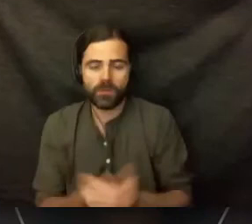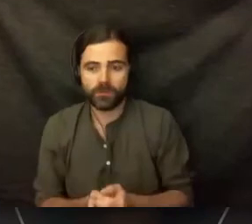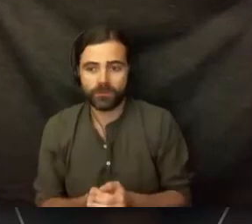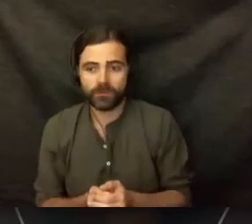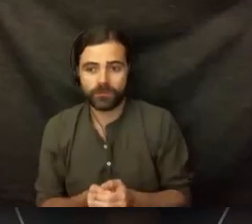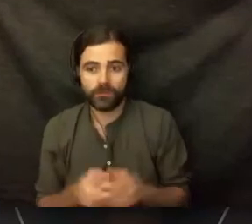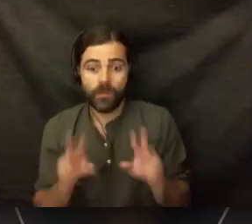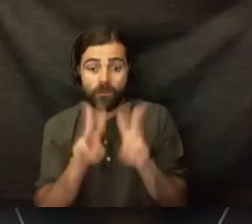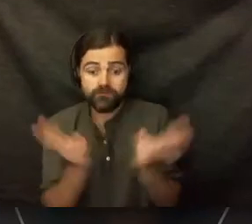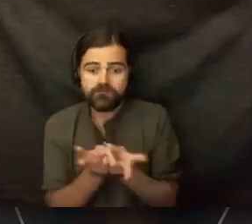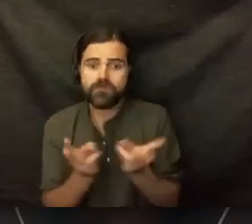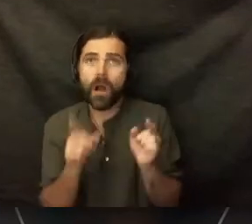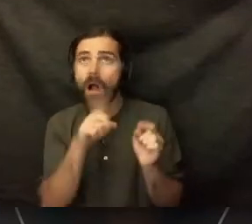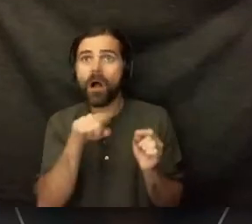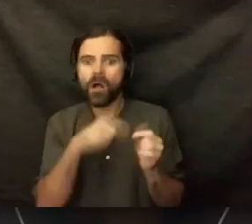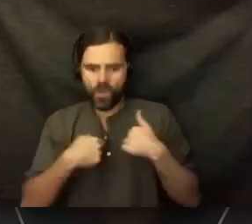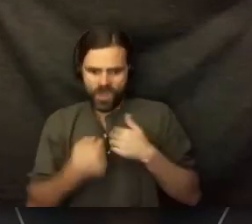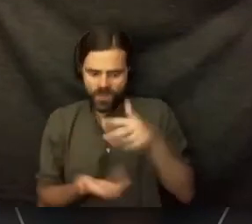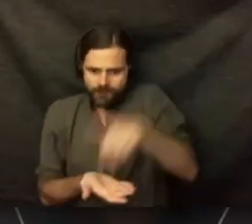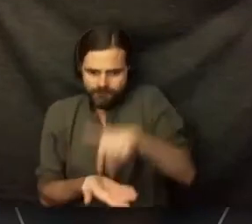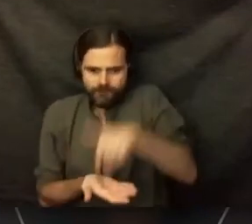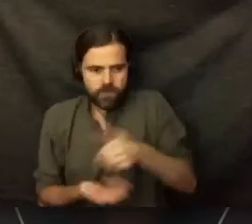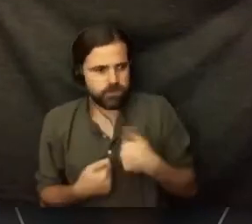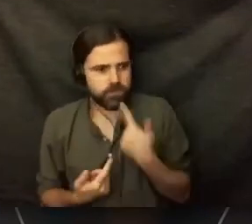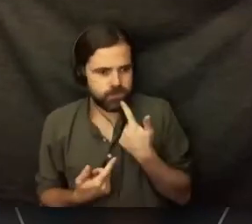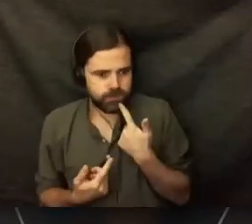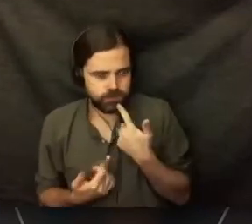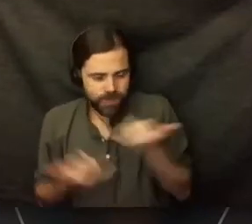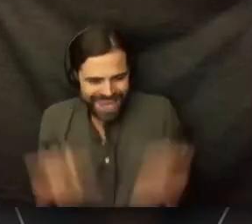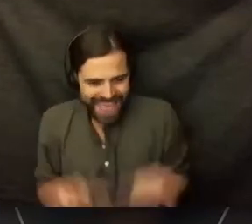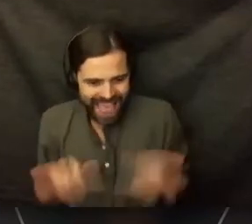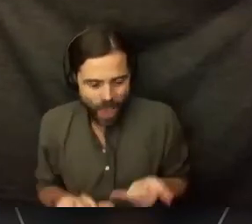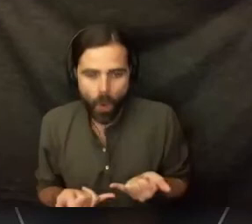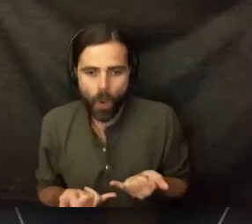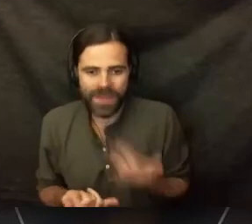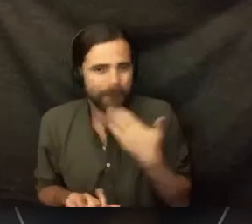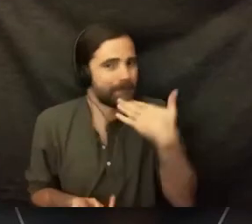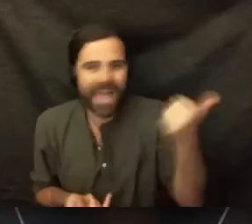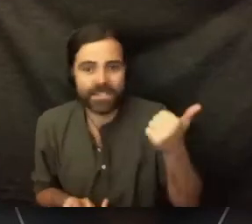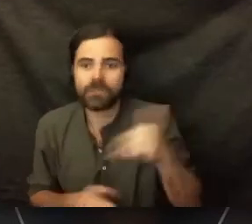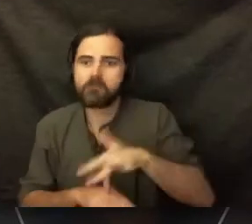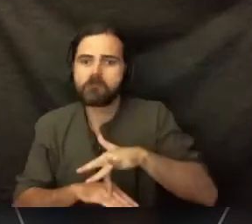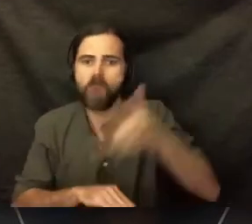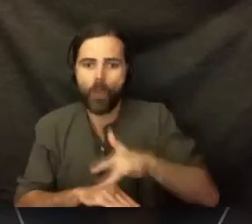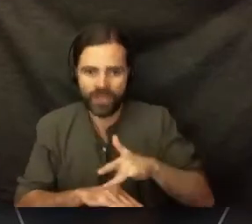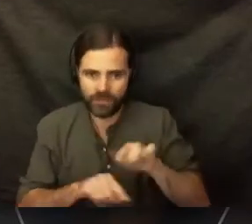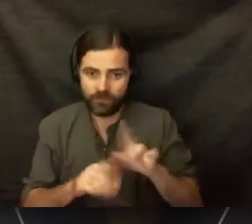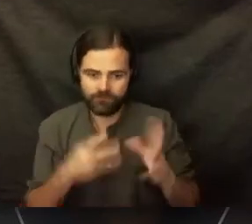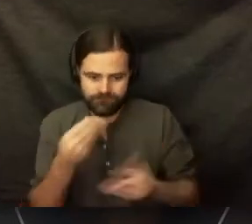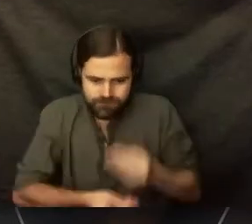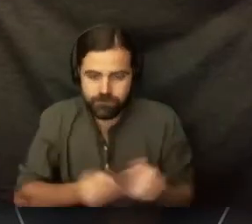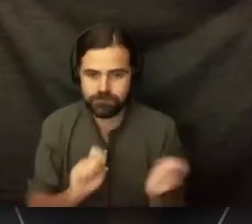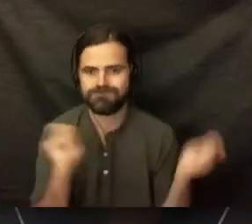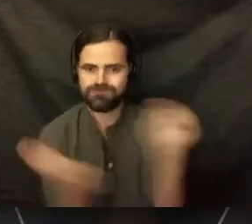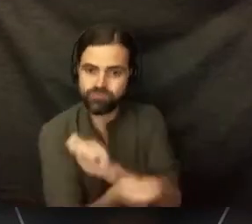this transition. And I invite us to think about it through this way. Anything else is not really driving an impact economy. And that